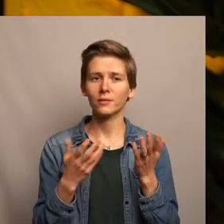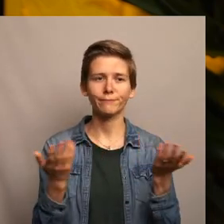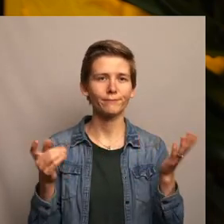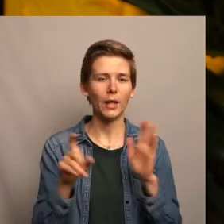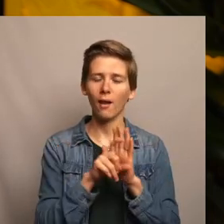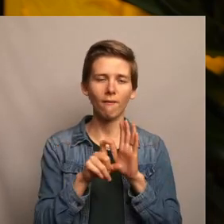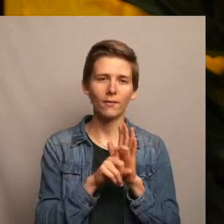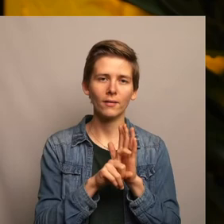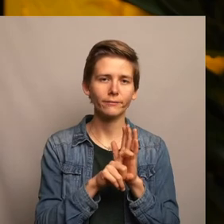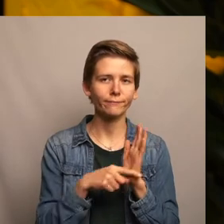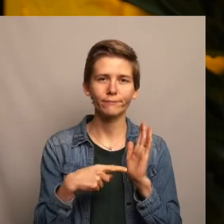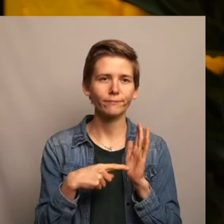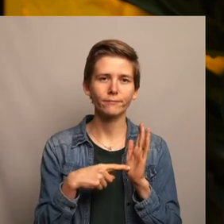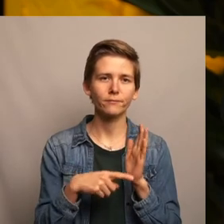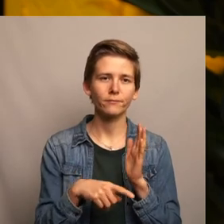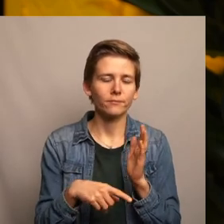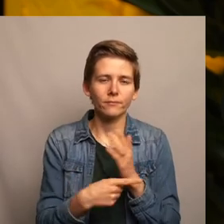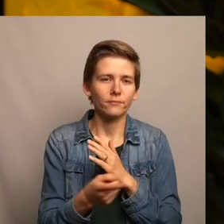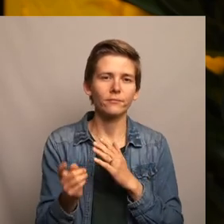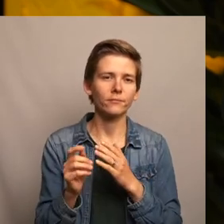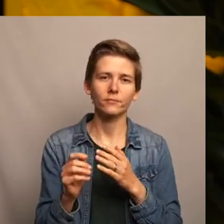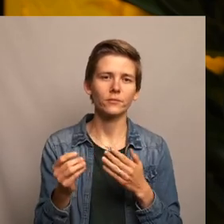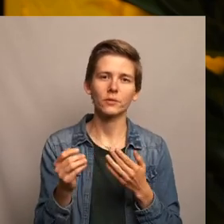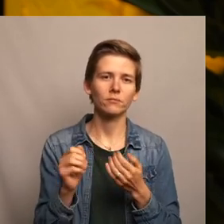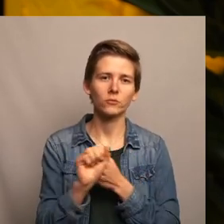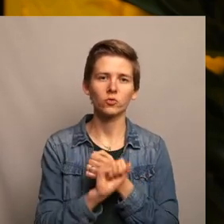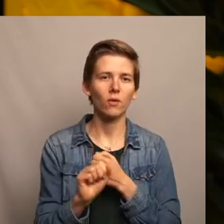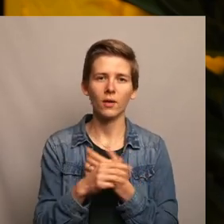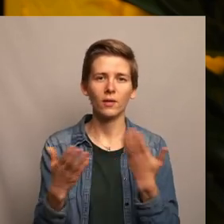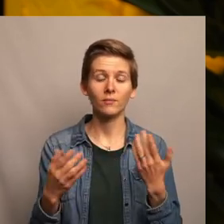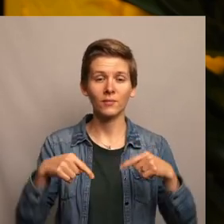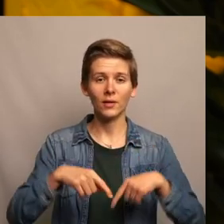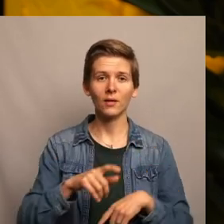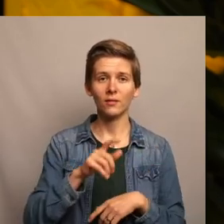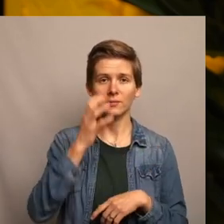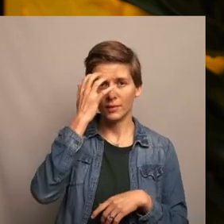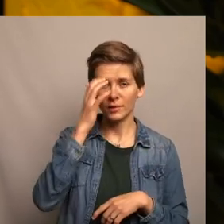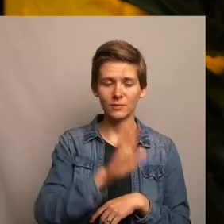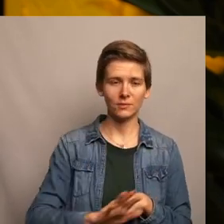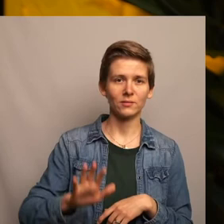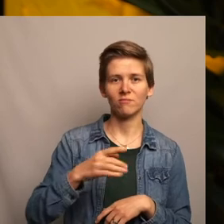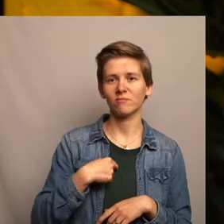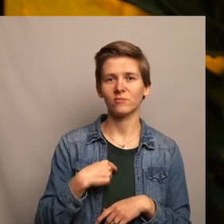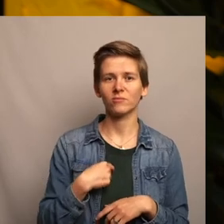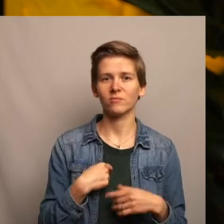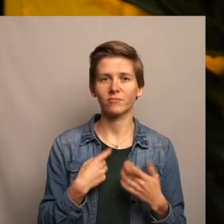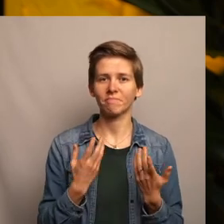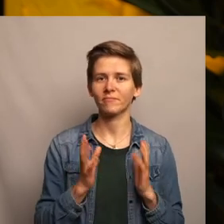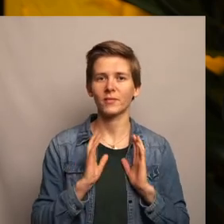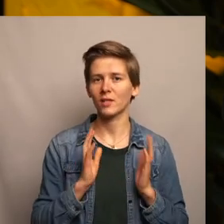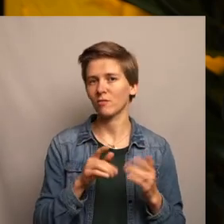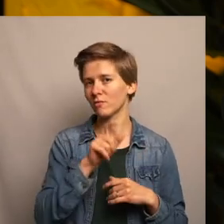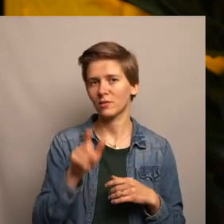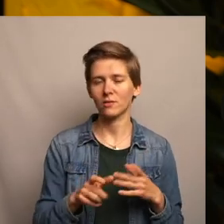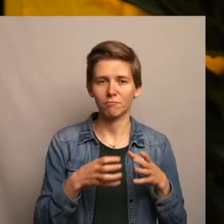read those news, and at the same time, I don't have an Italian community here in Helsinki. I don't have that much connection with Italian